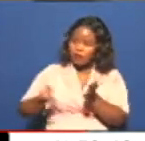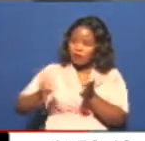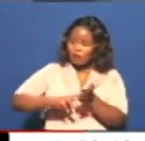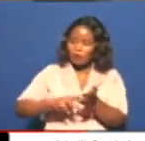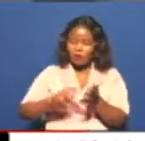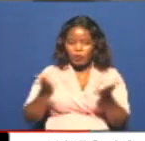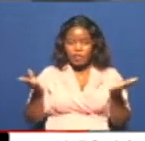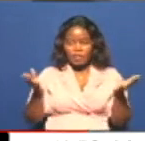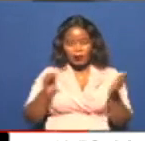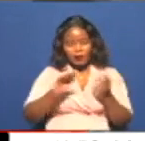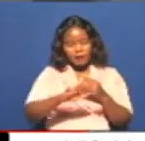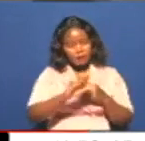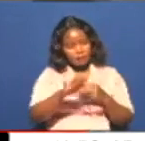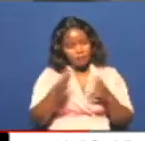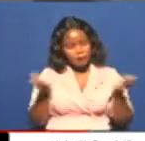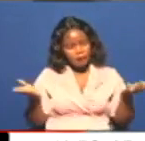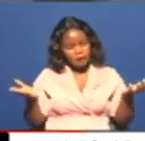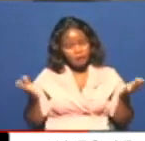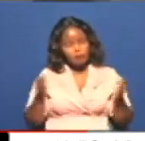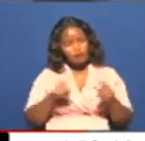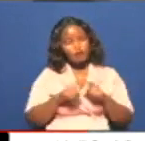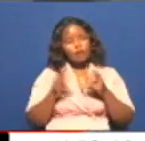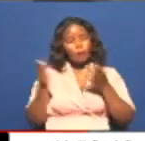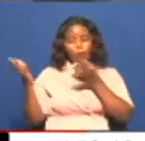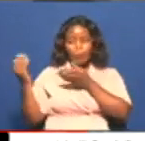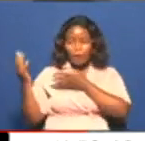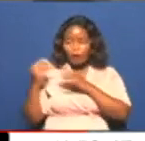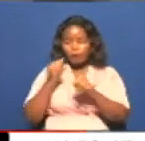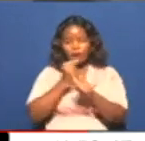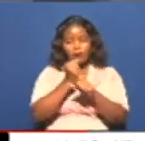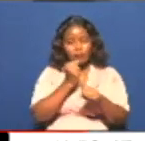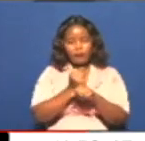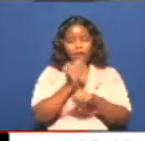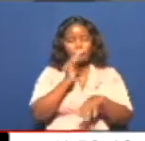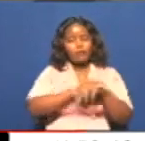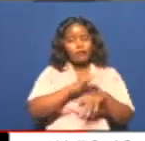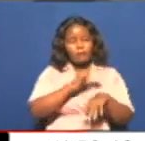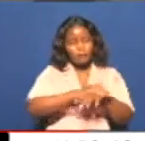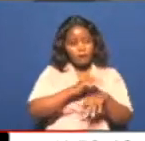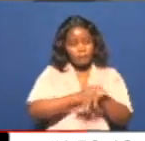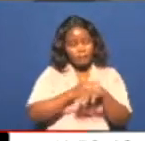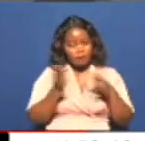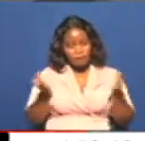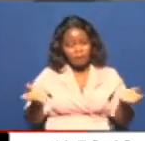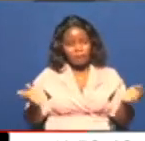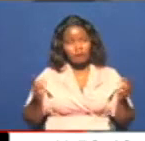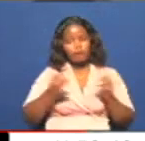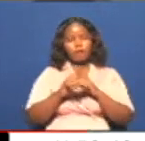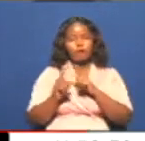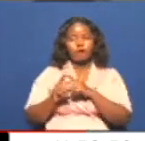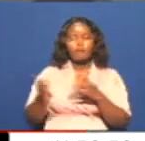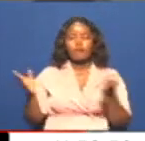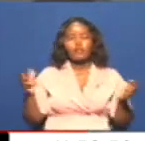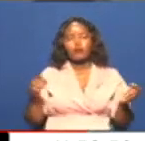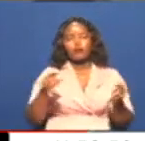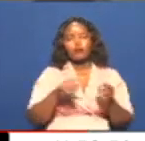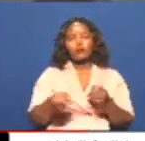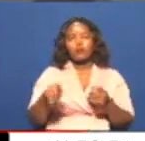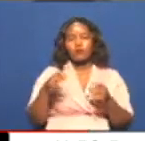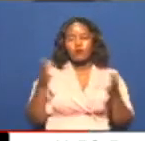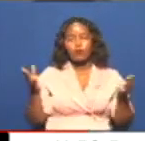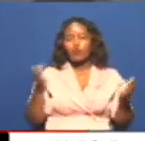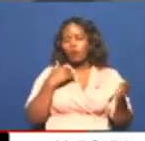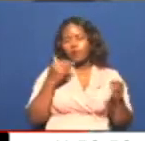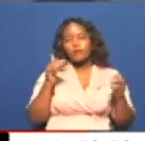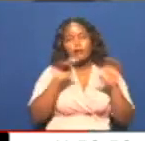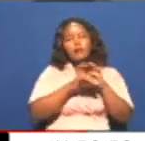expect. Mm-hmm. I expect them to really work extremely hard to mobilize grassroots members to get into